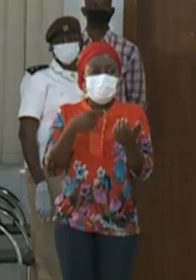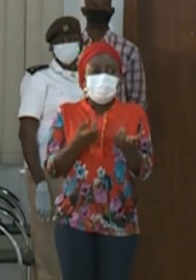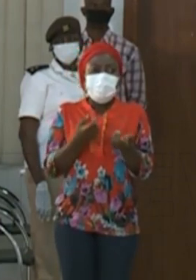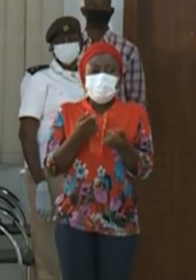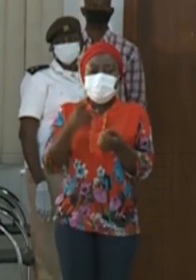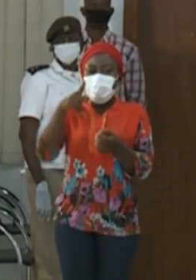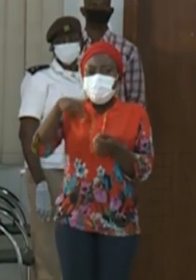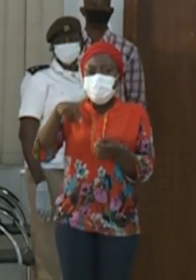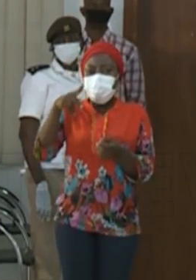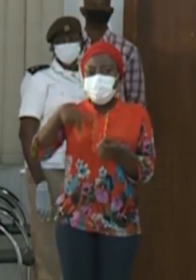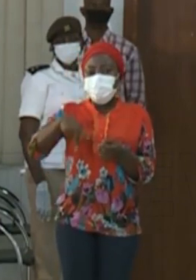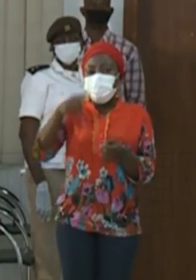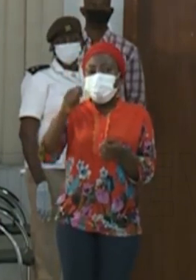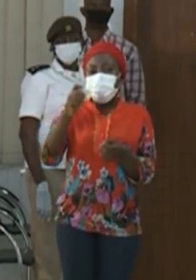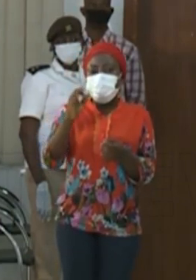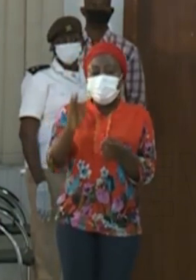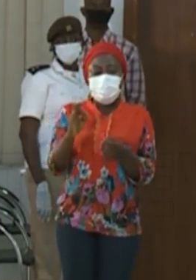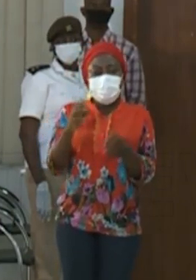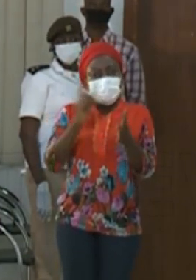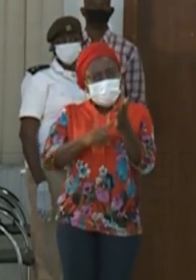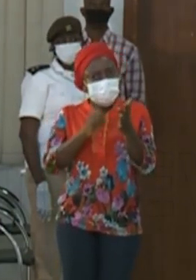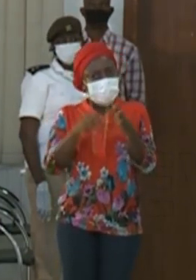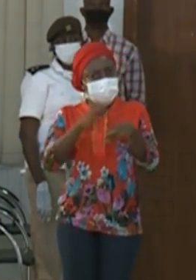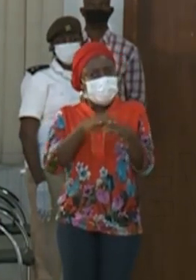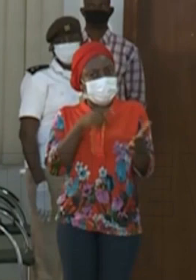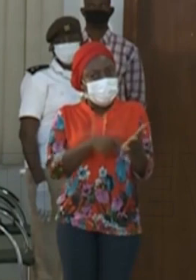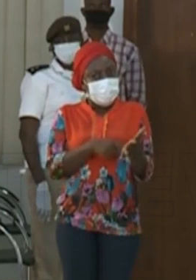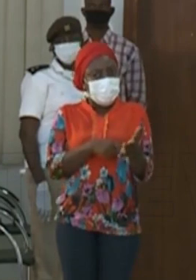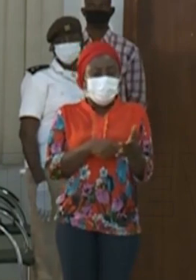app? And are you going to leverage on this to